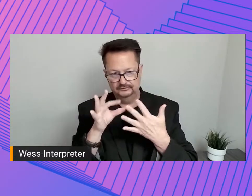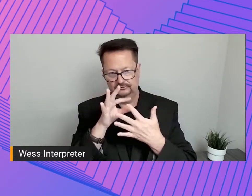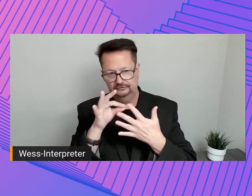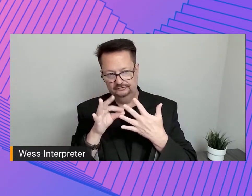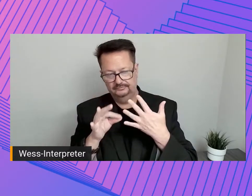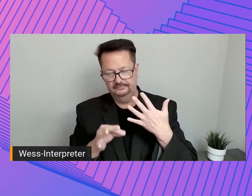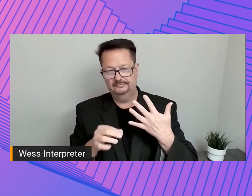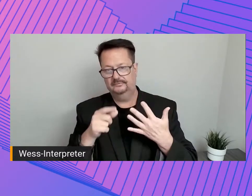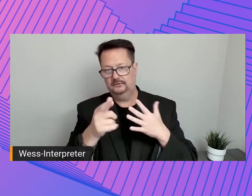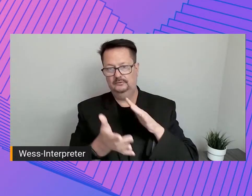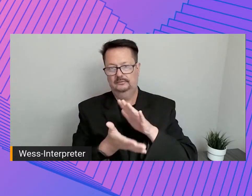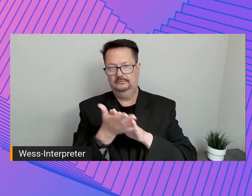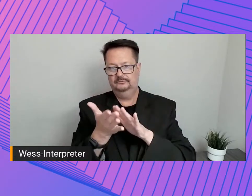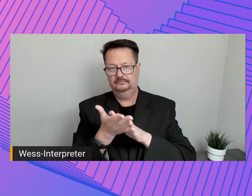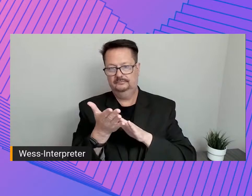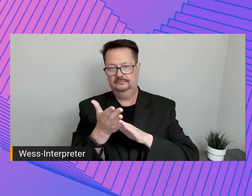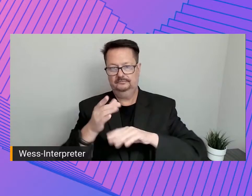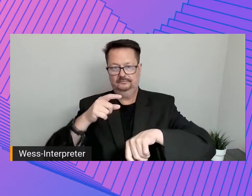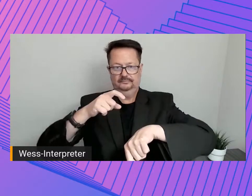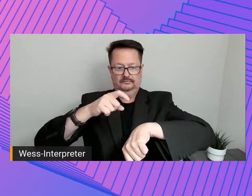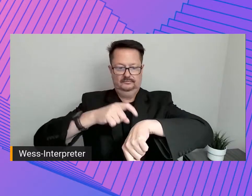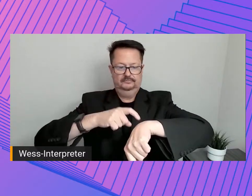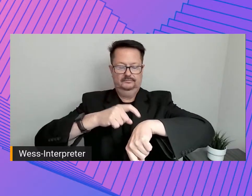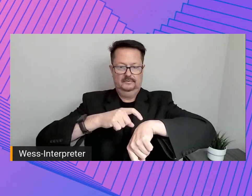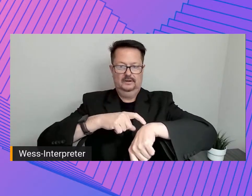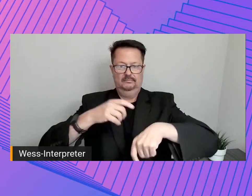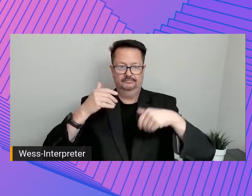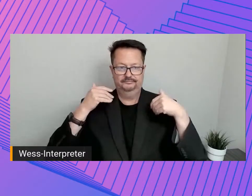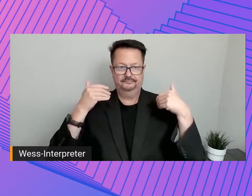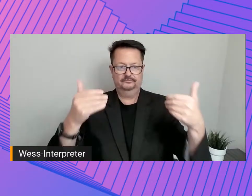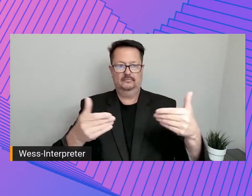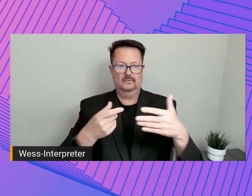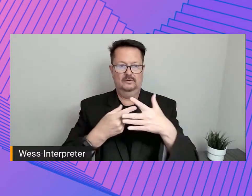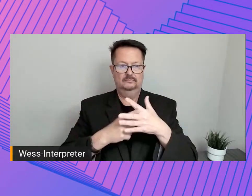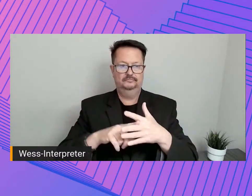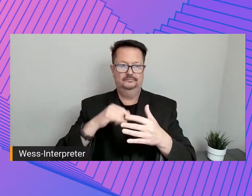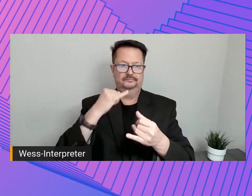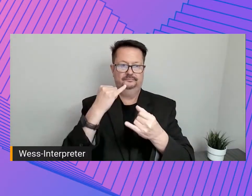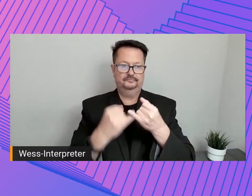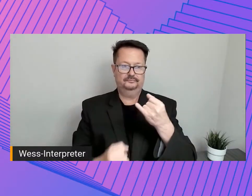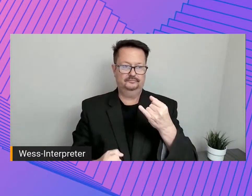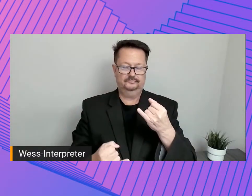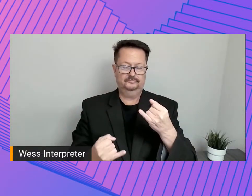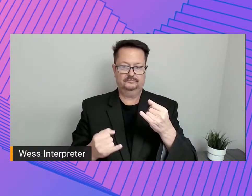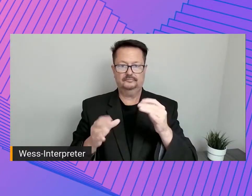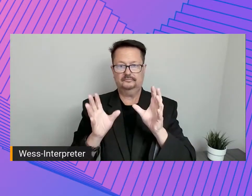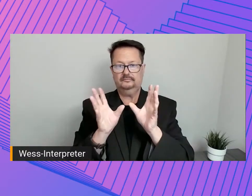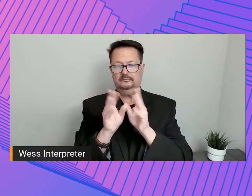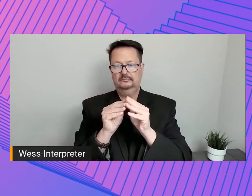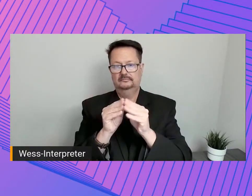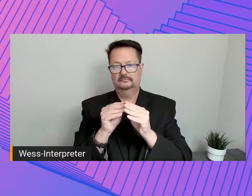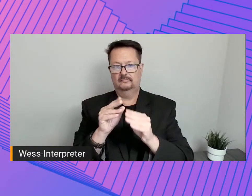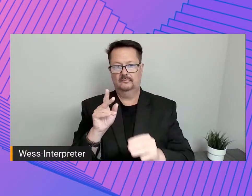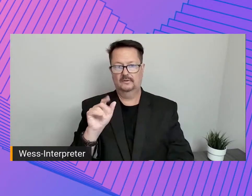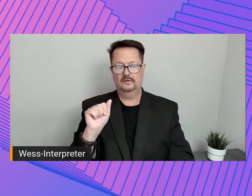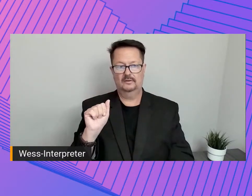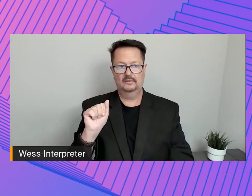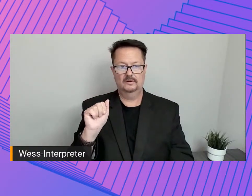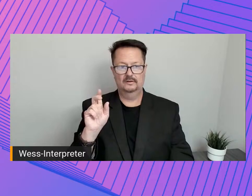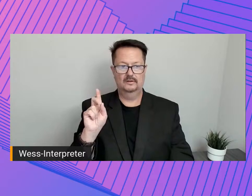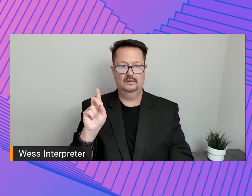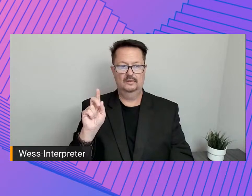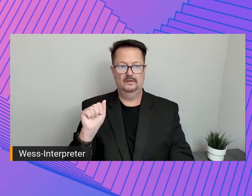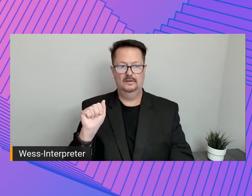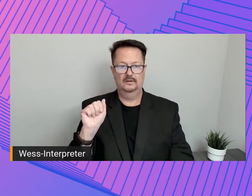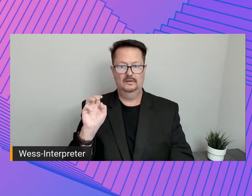running, it is time to kick off the last session of the day with Adam Keller. Adam's going to dive into some of the tools